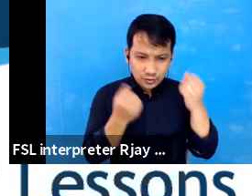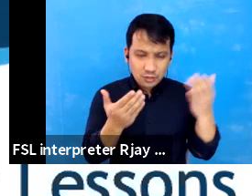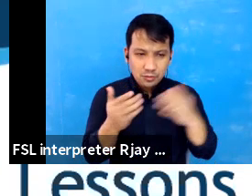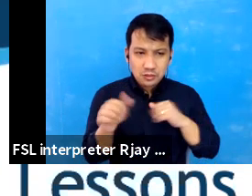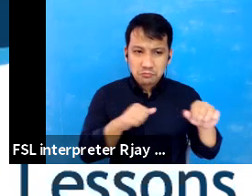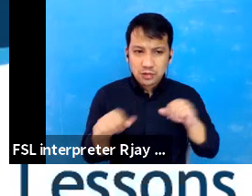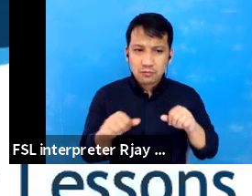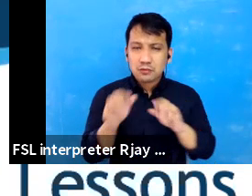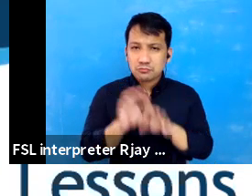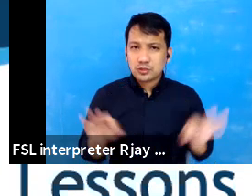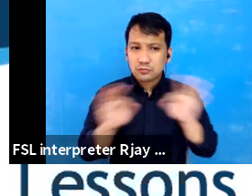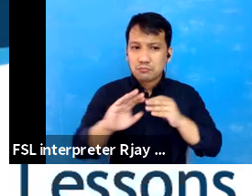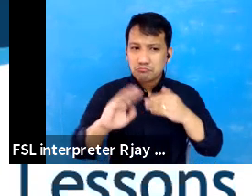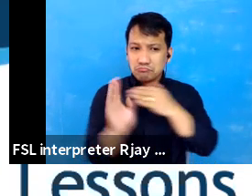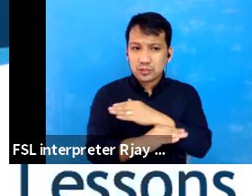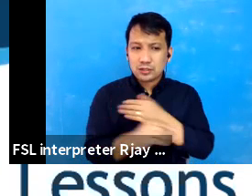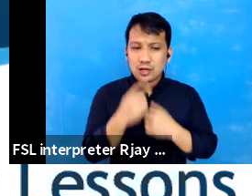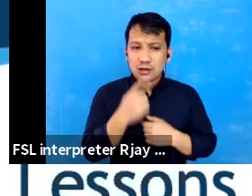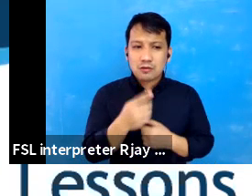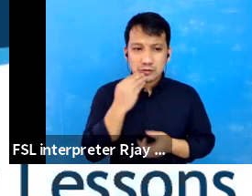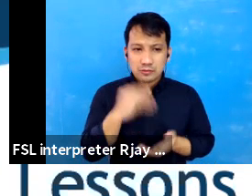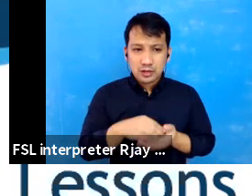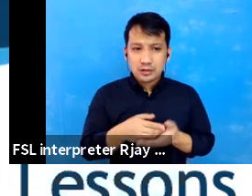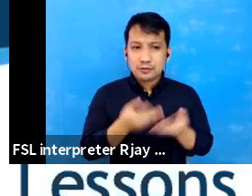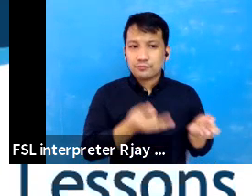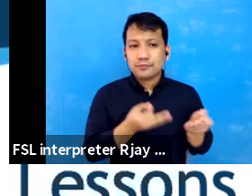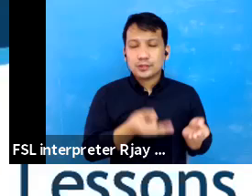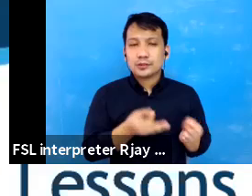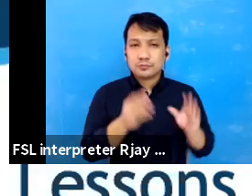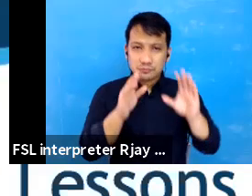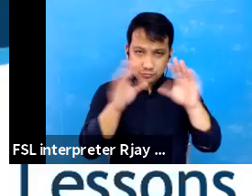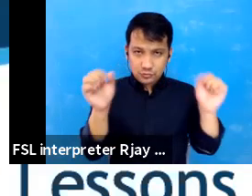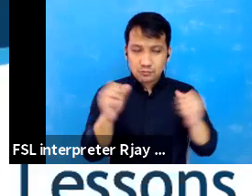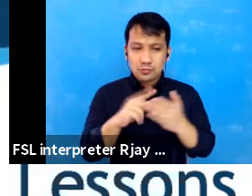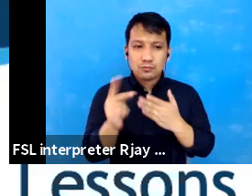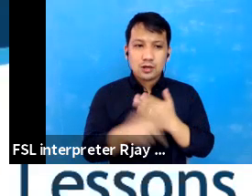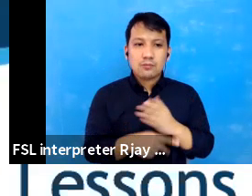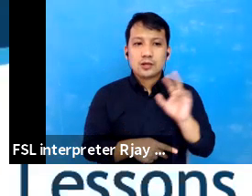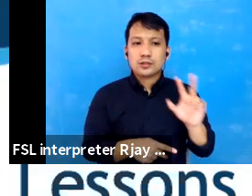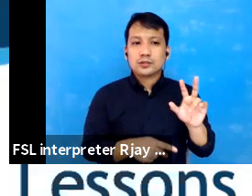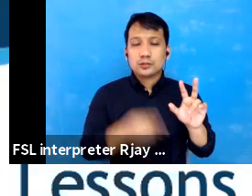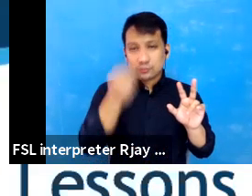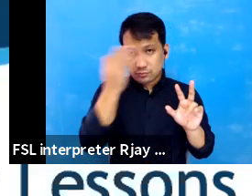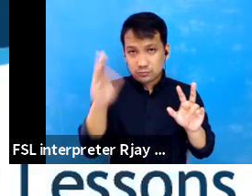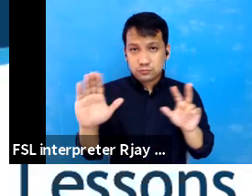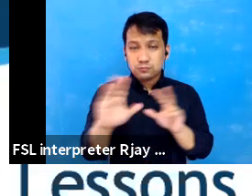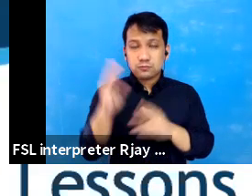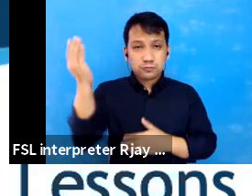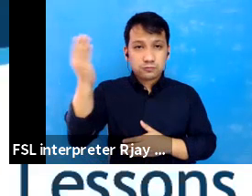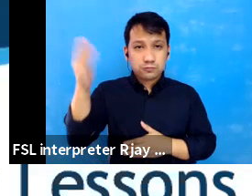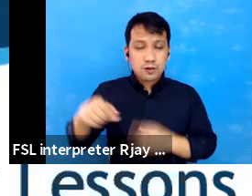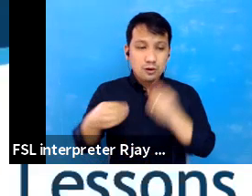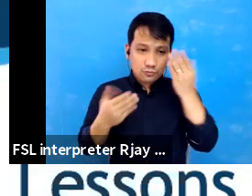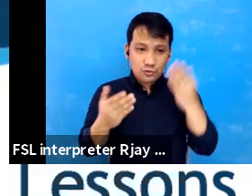intervention. So ito yung balik pa rin tayo dun sa mensahe ng feeding program yan. I think what our three resource persons pointed out is that it